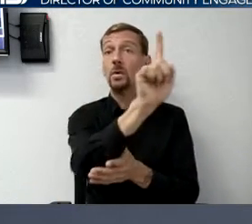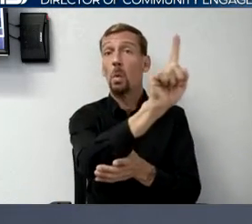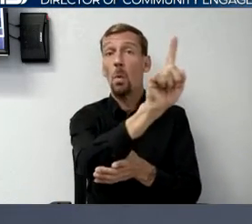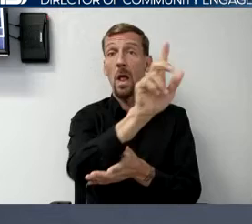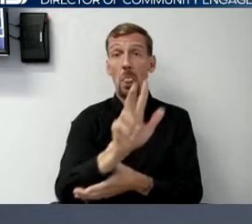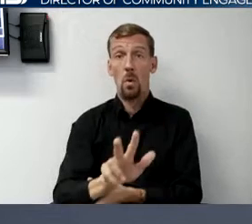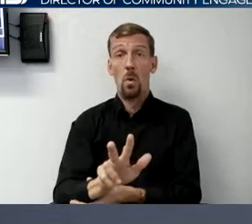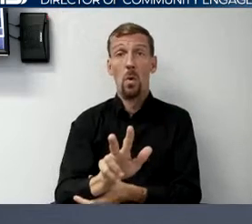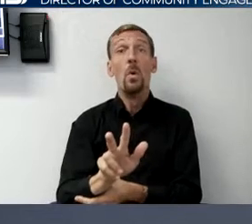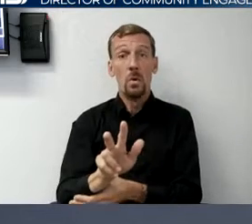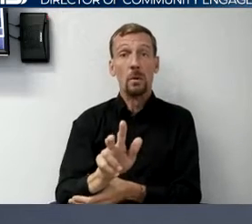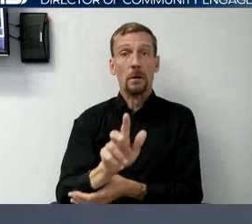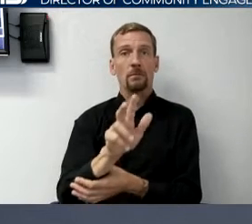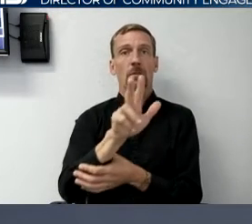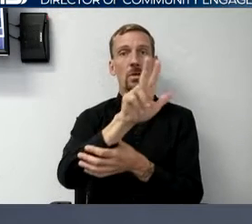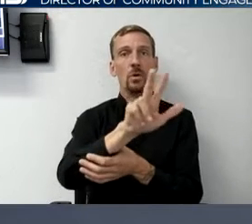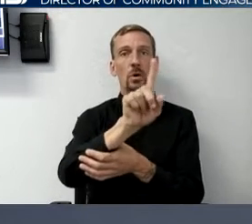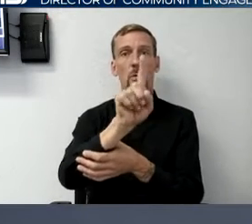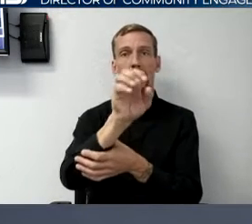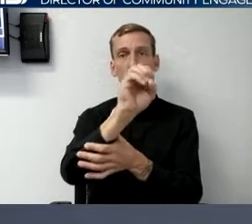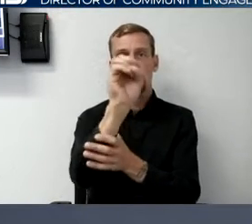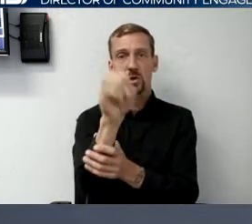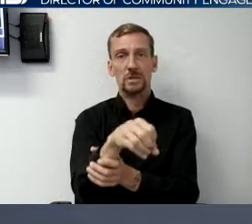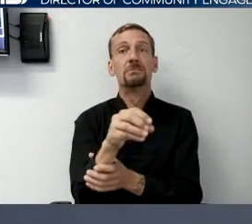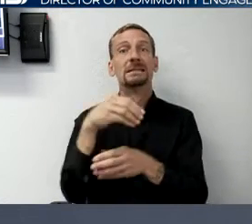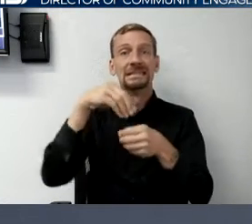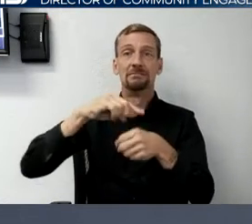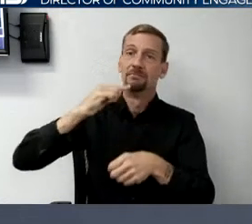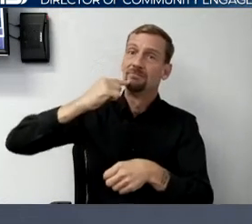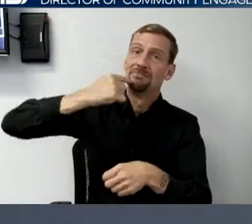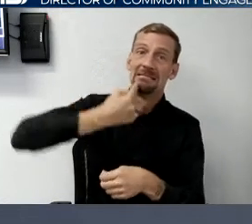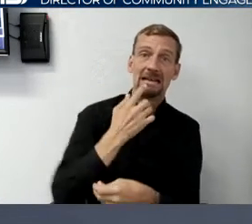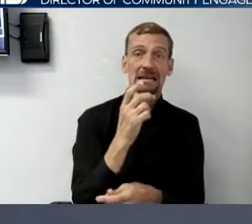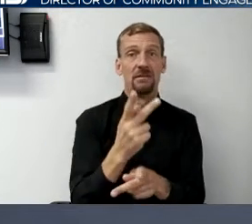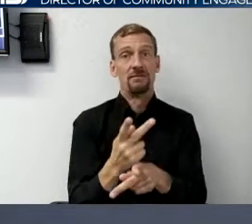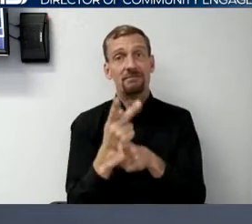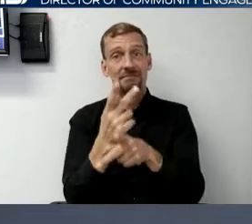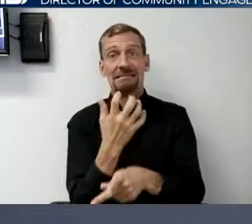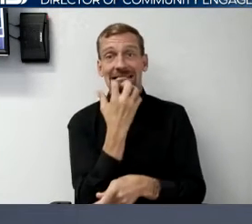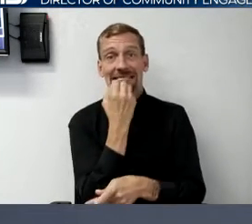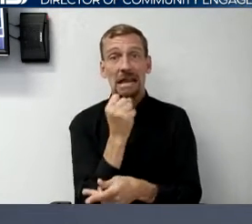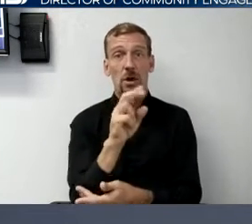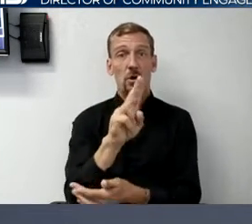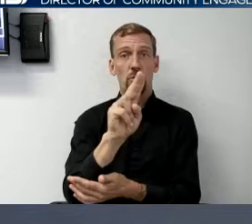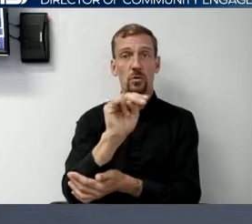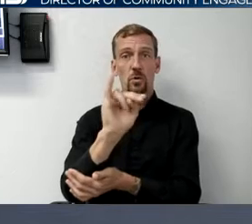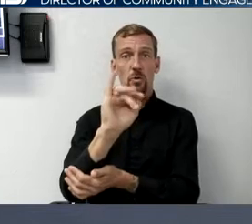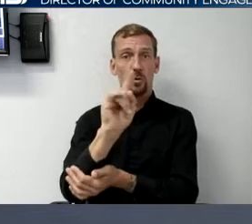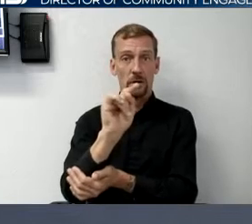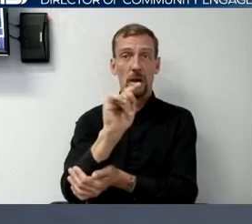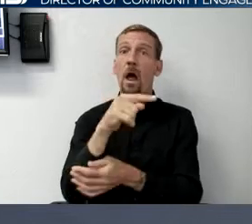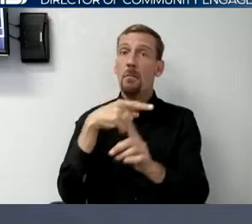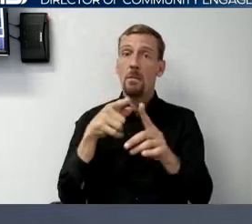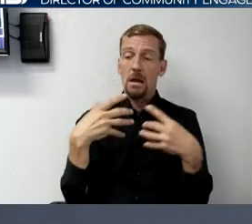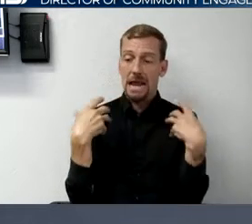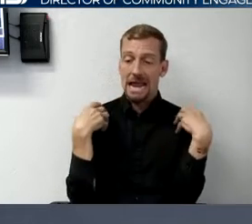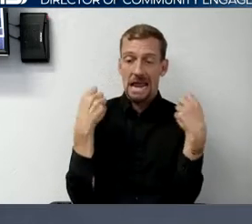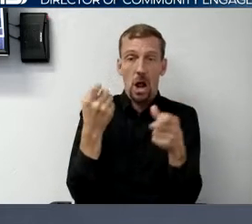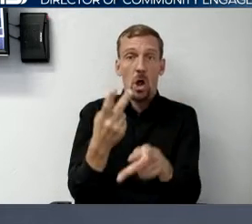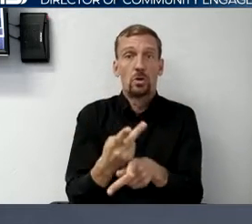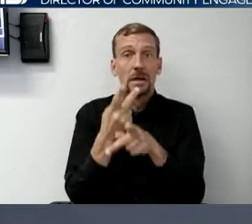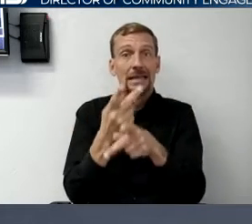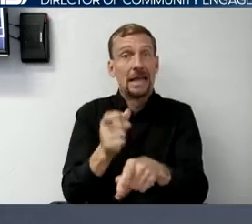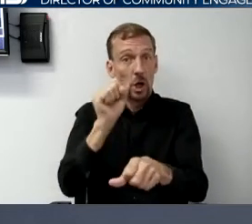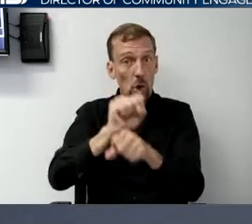third, 31% of them are in the intensive care unit. In terms of healthcare workers,